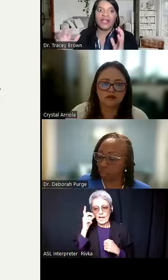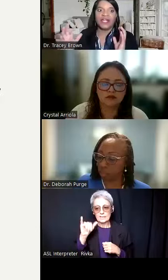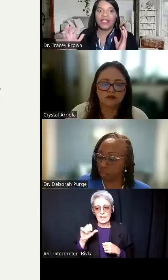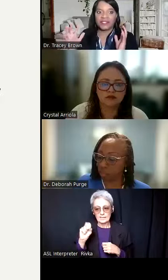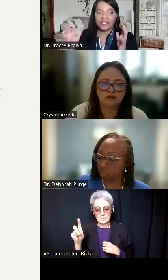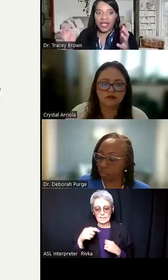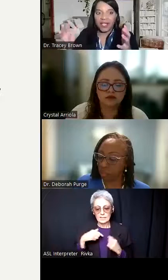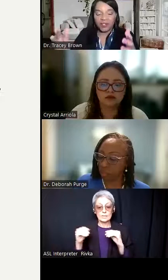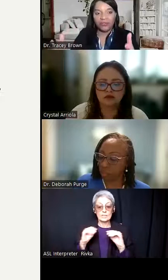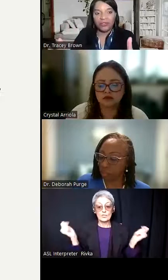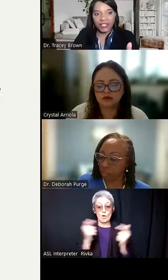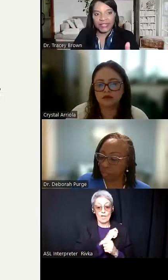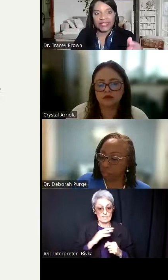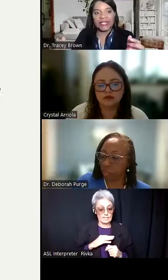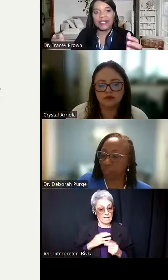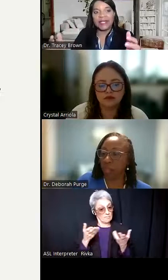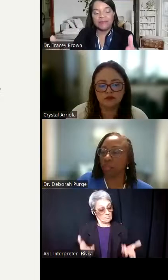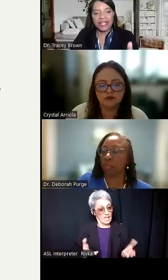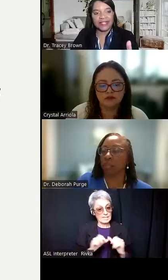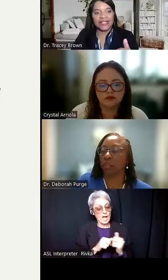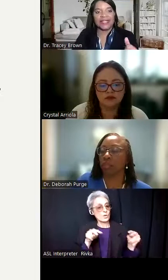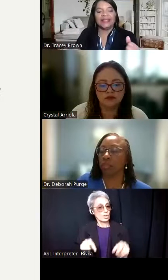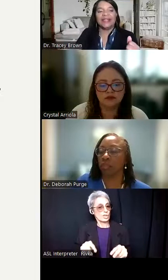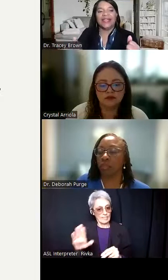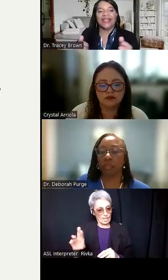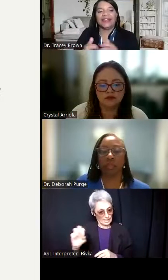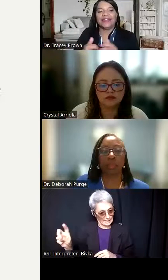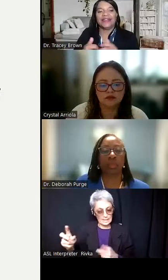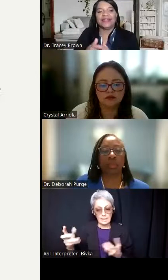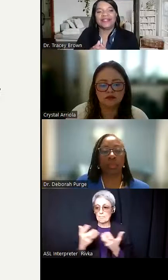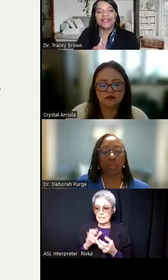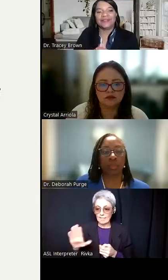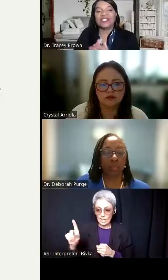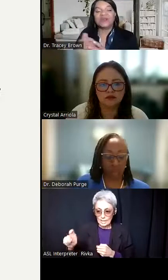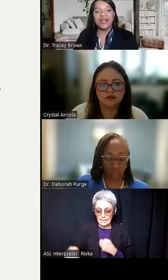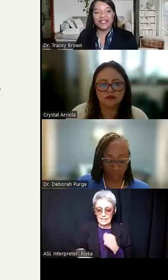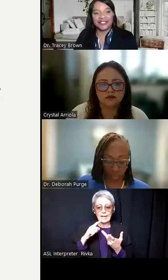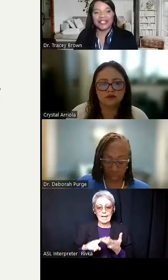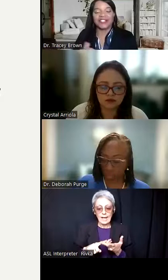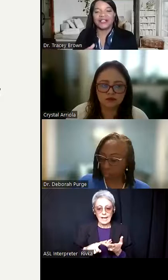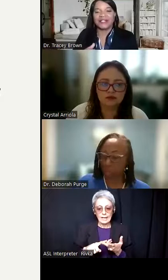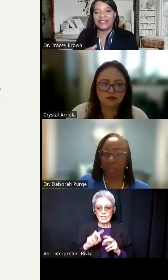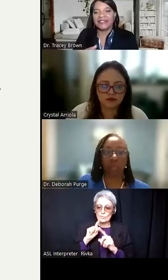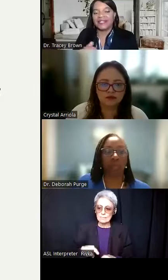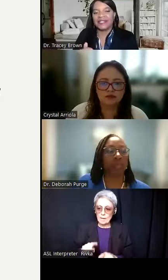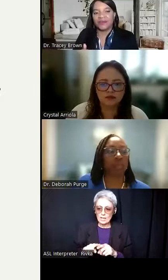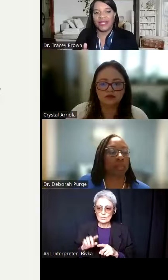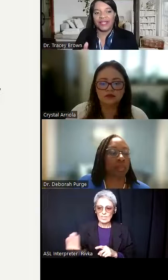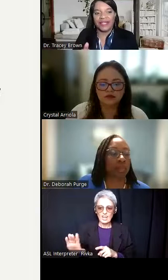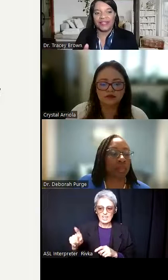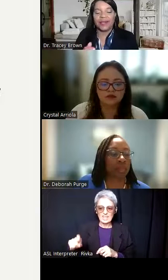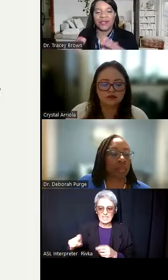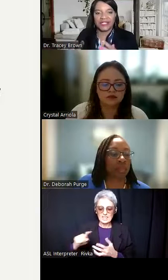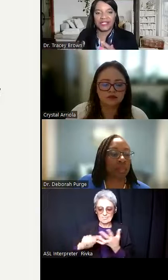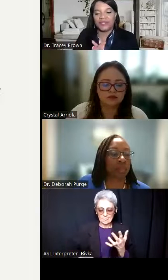staff, here's how you look at the need, meet the need, and respond to that child's needs in a way,